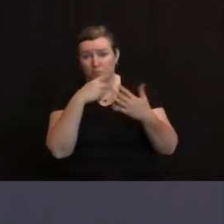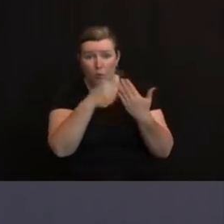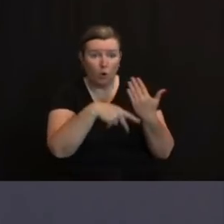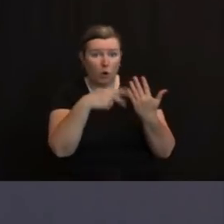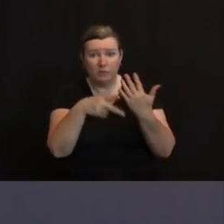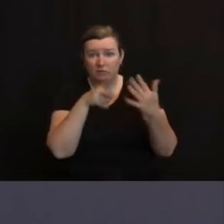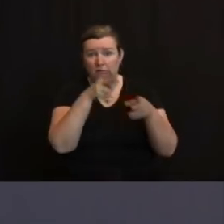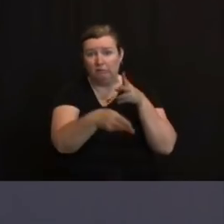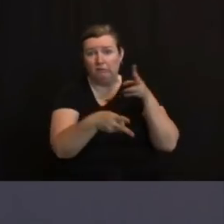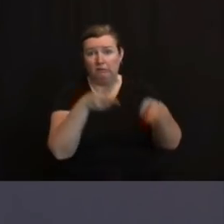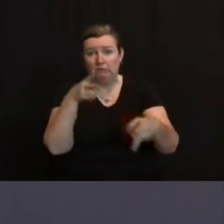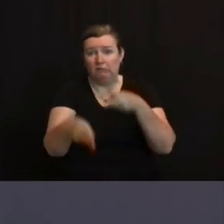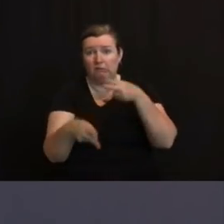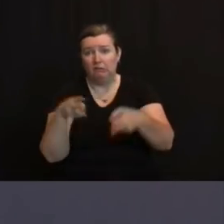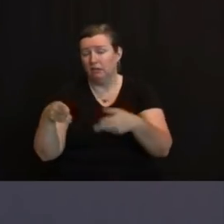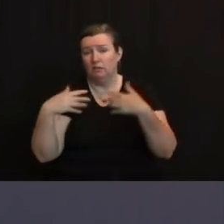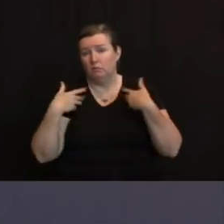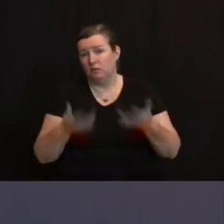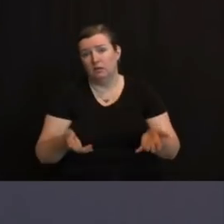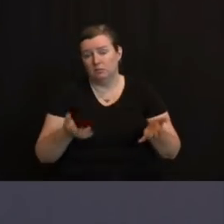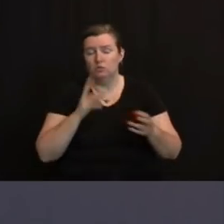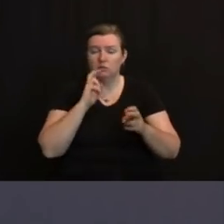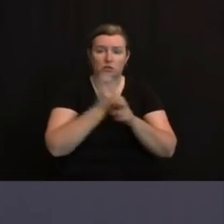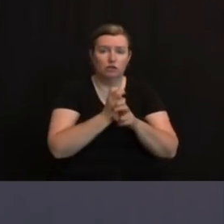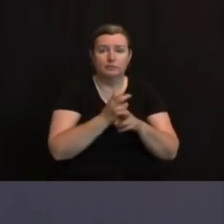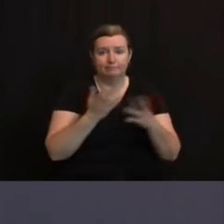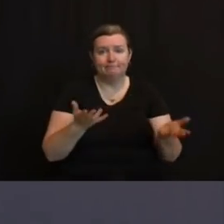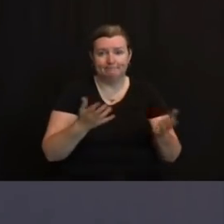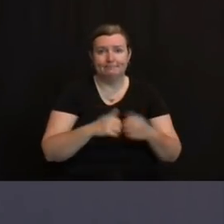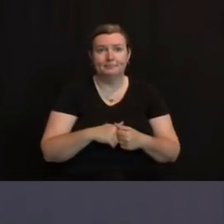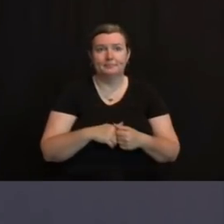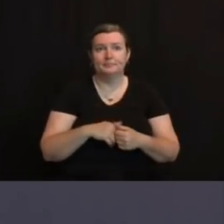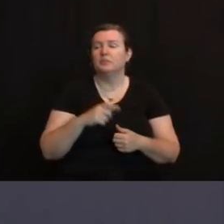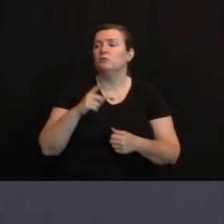at you. Hold on one second. Hello, Governor. On the